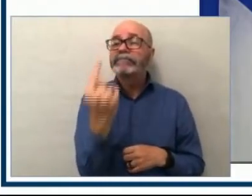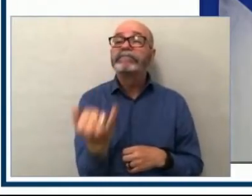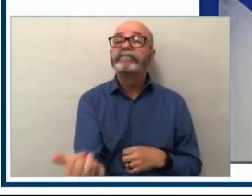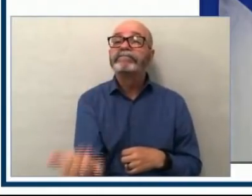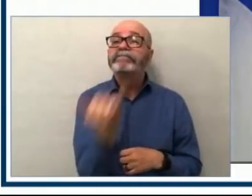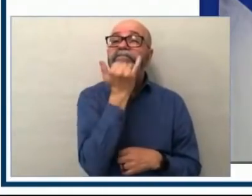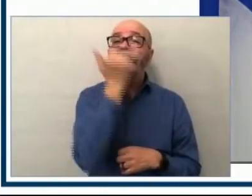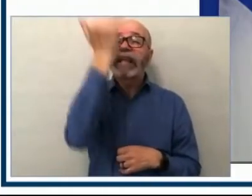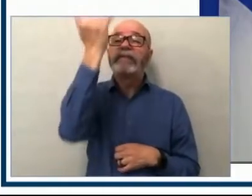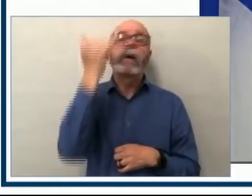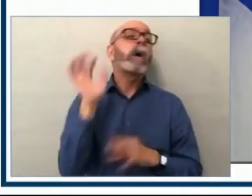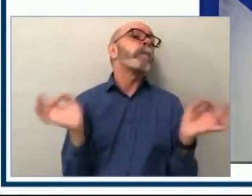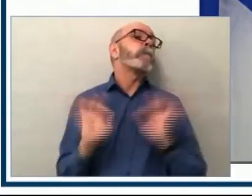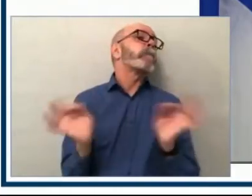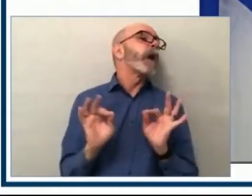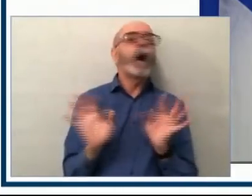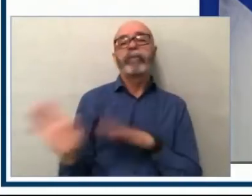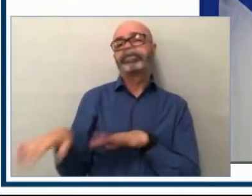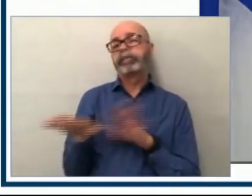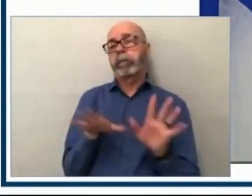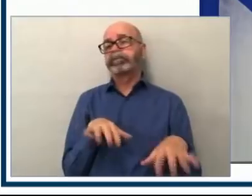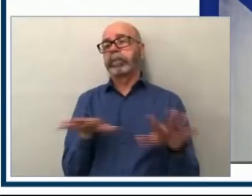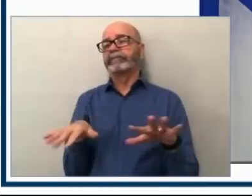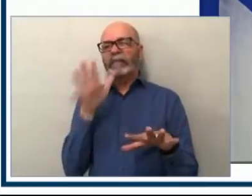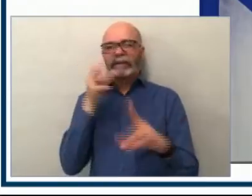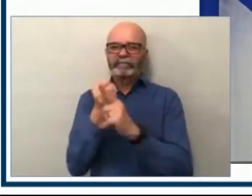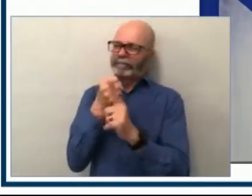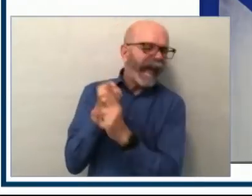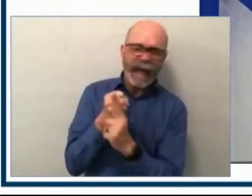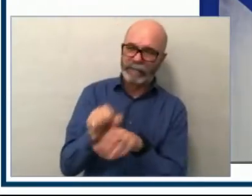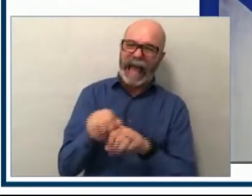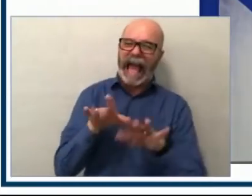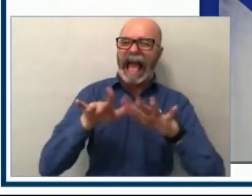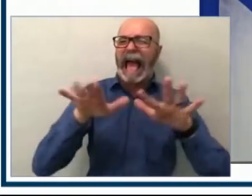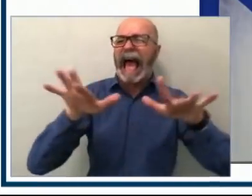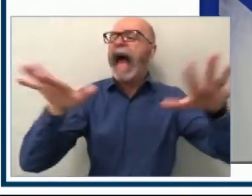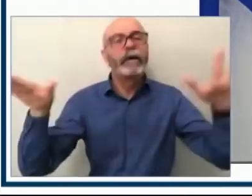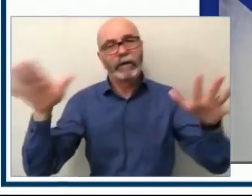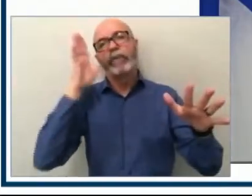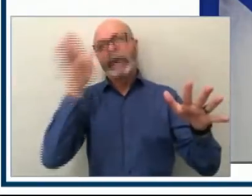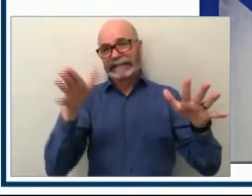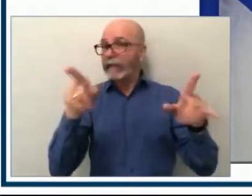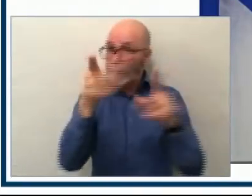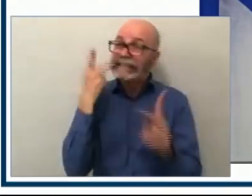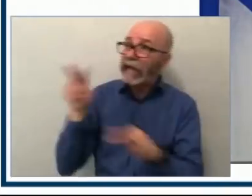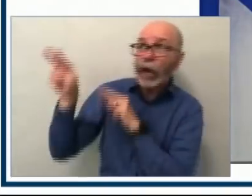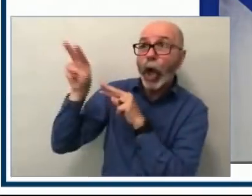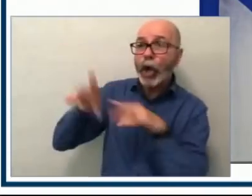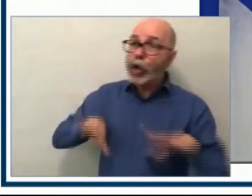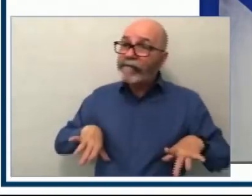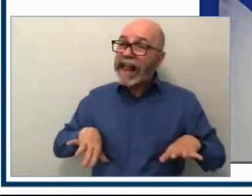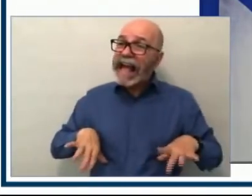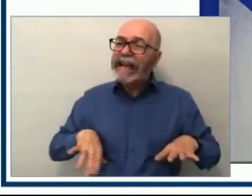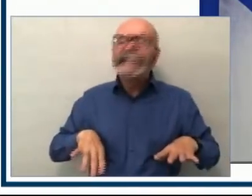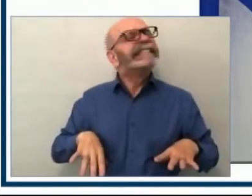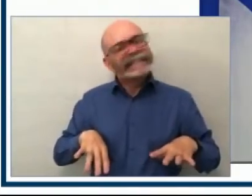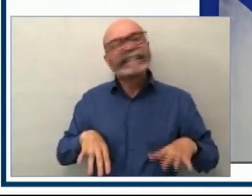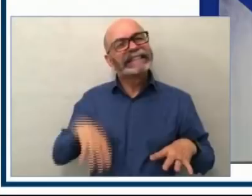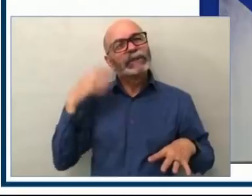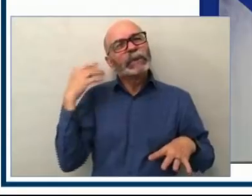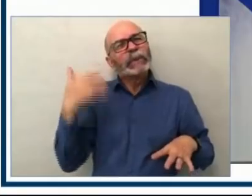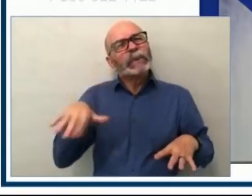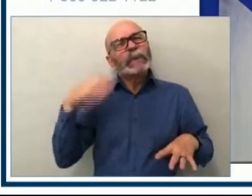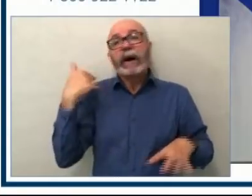day into a very bad day. Look at our neighbors in Newfoundland. That was a province that was free of COVID for